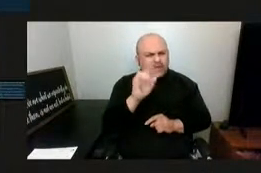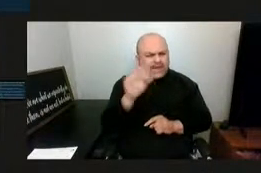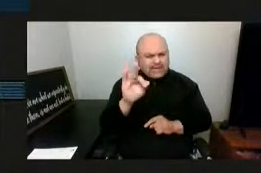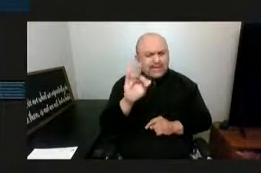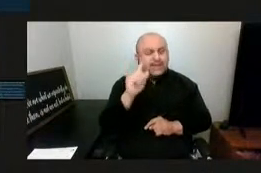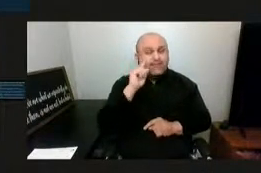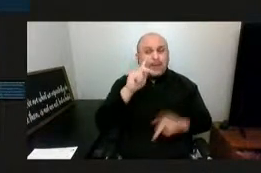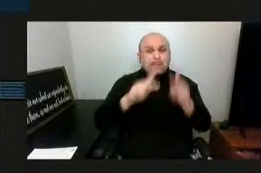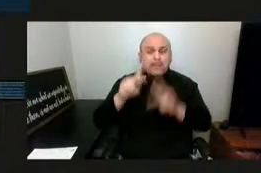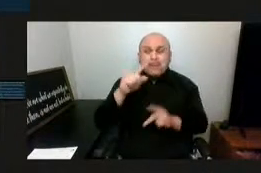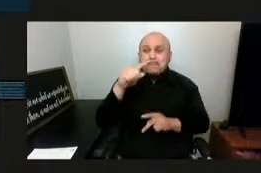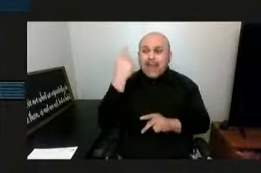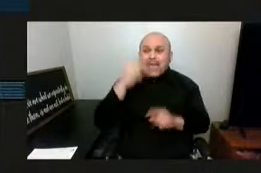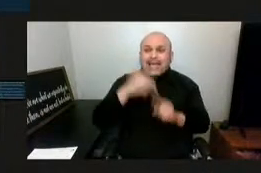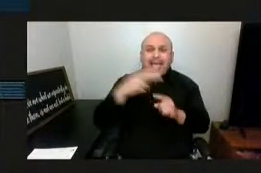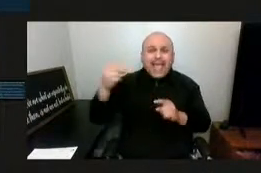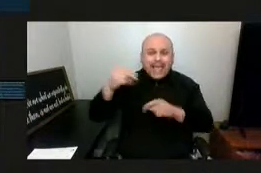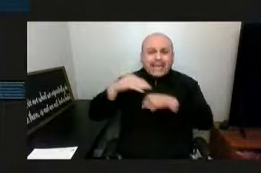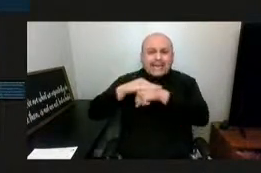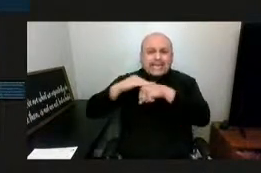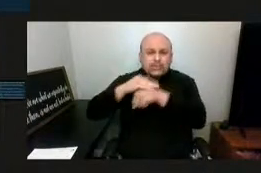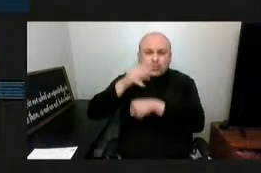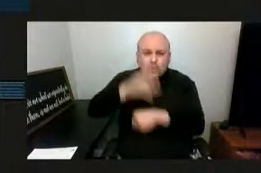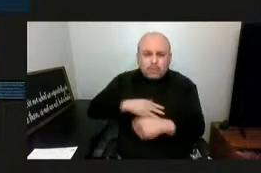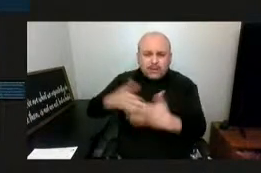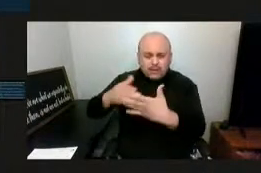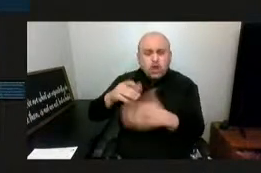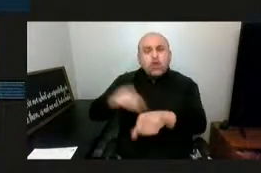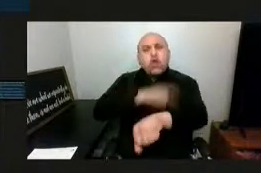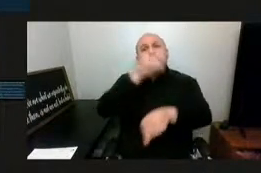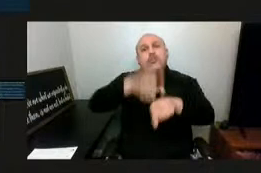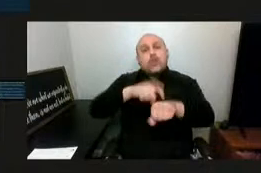Indigenous women. The long-term psychological toll of